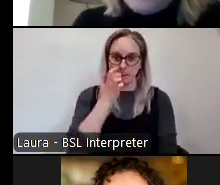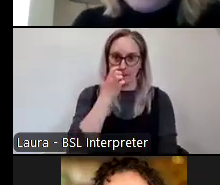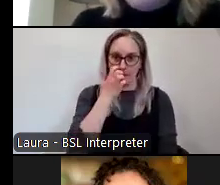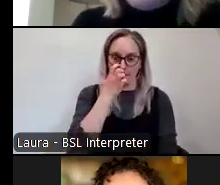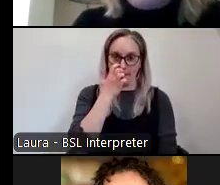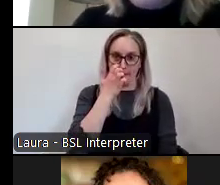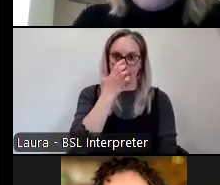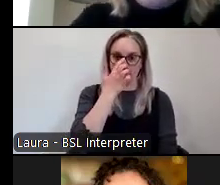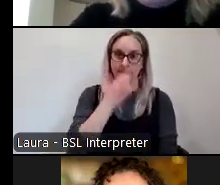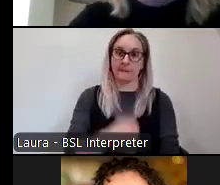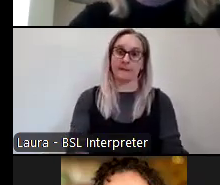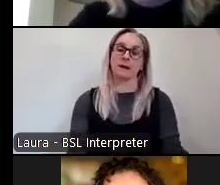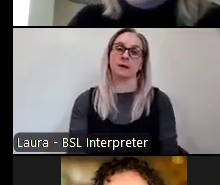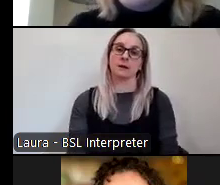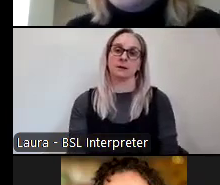Okay.